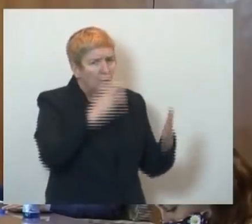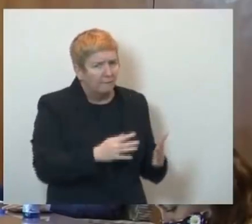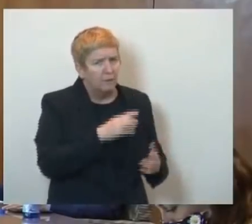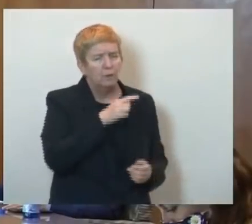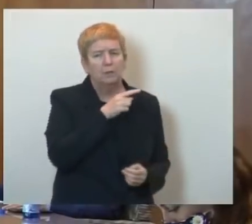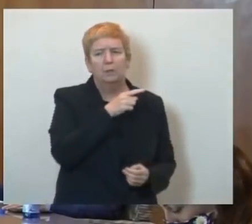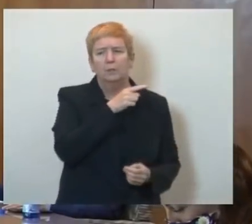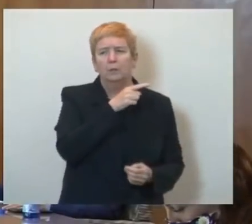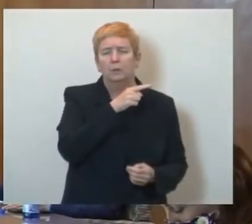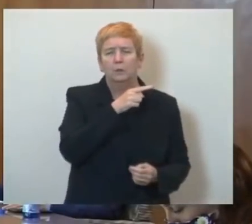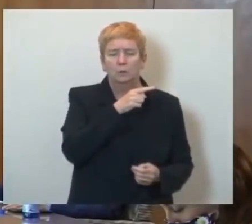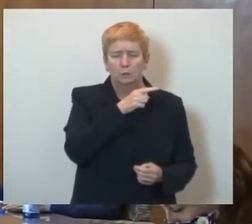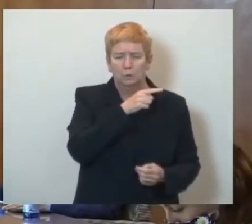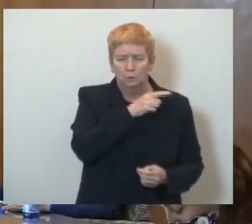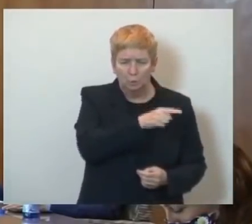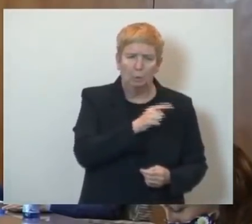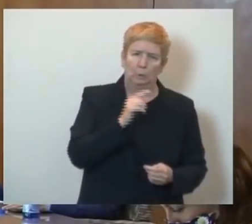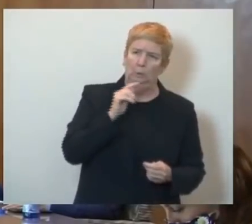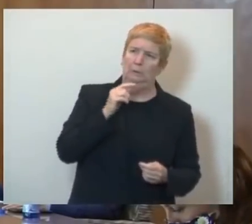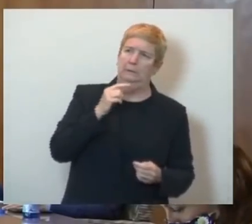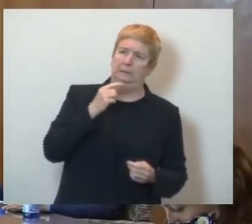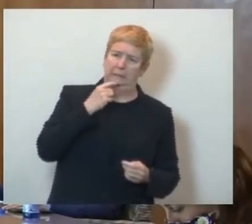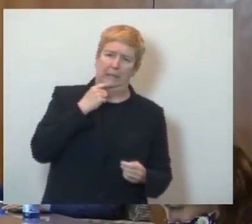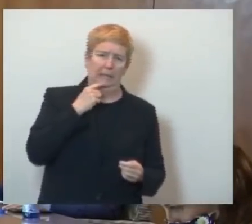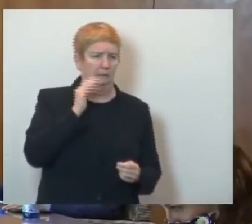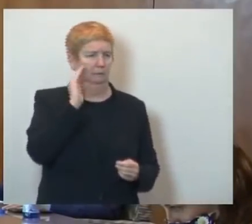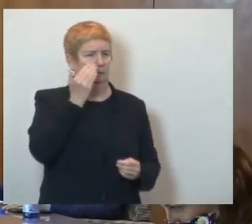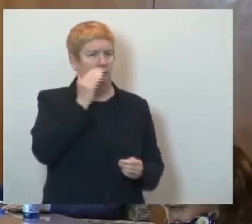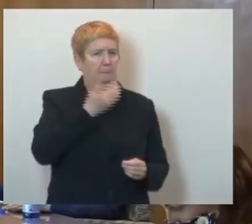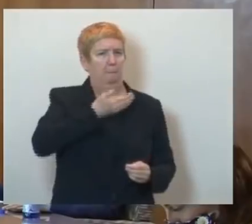be taking masks seriously out in